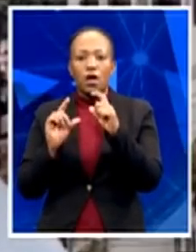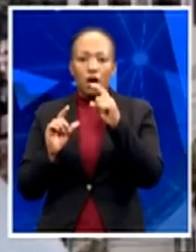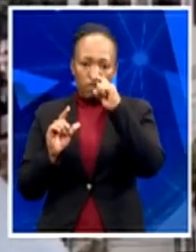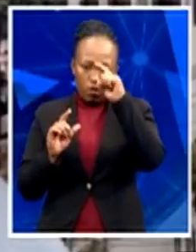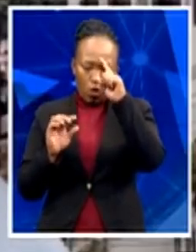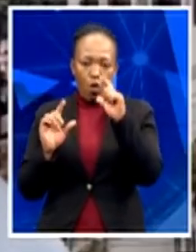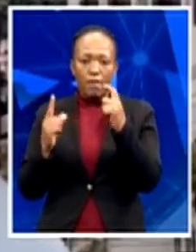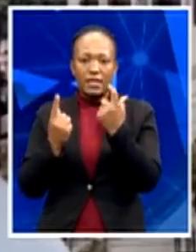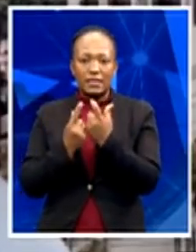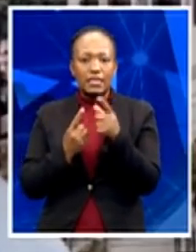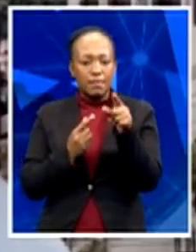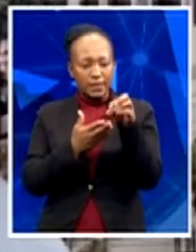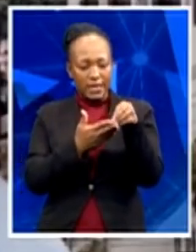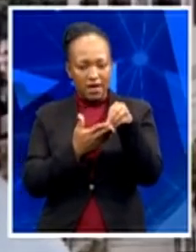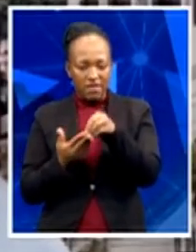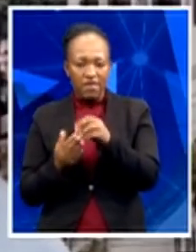Speaker